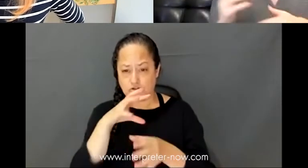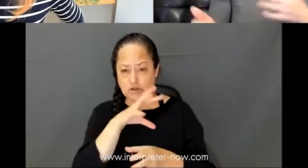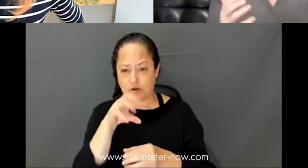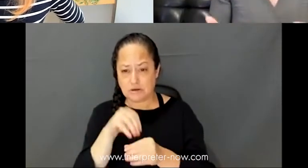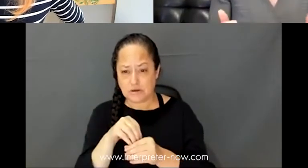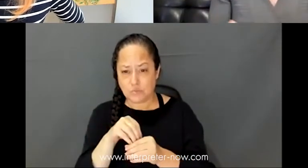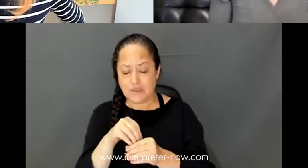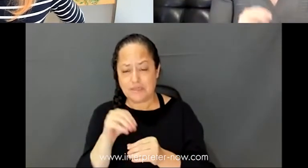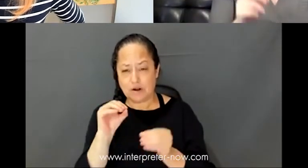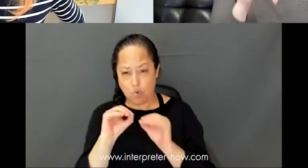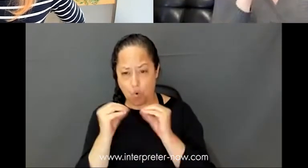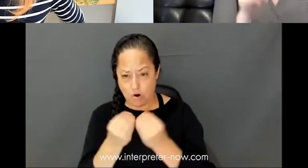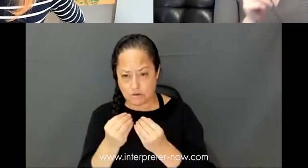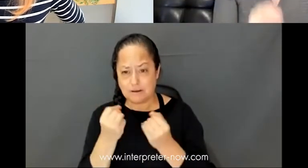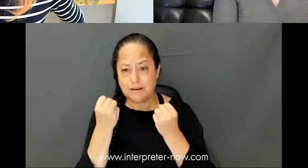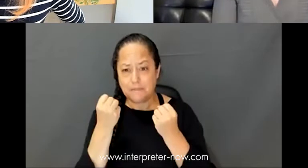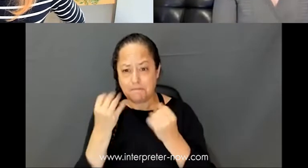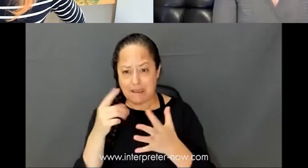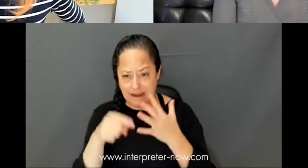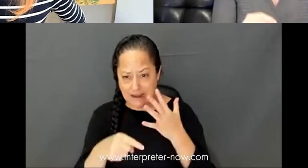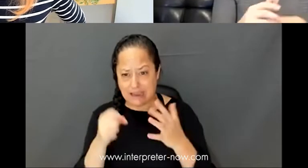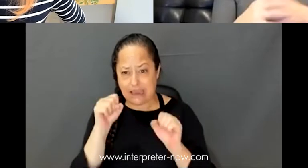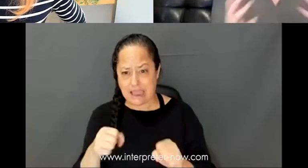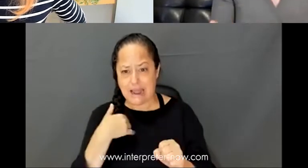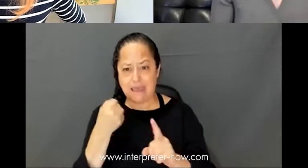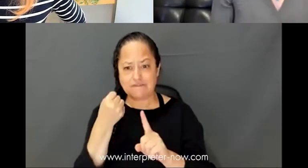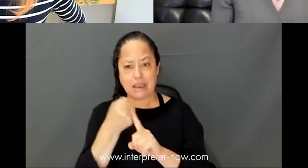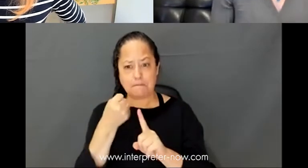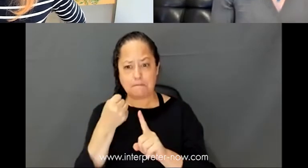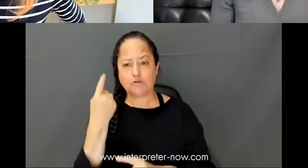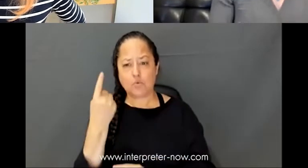and they can have impacts. But one fascinating